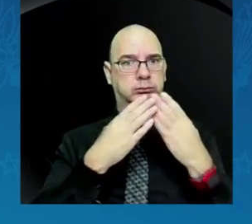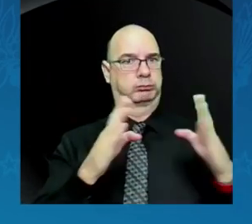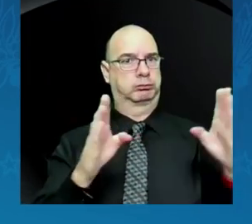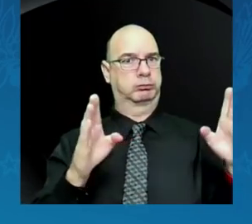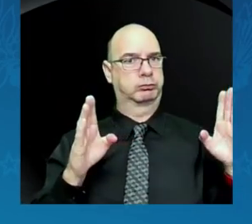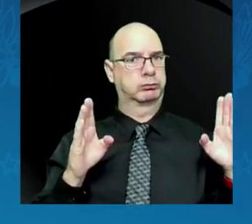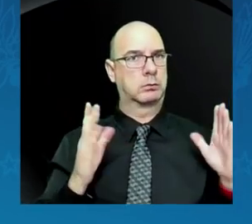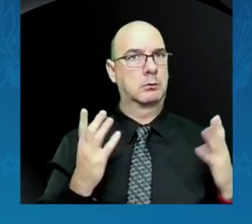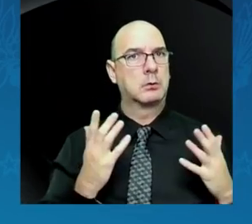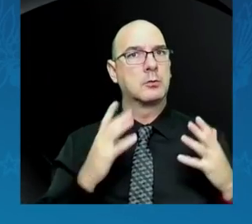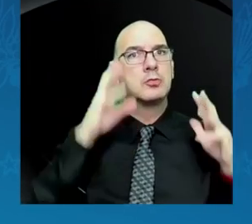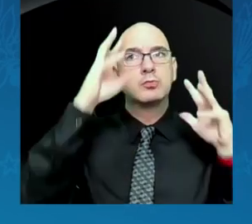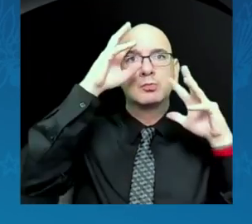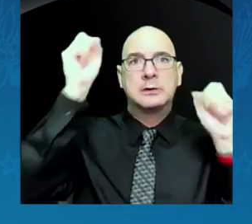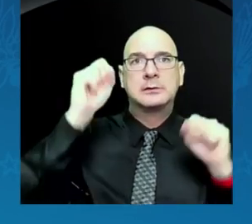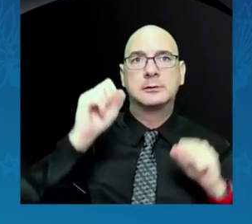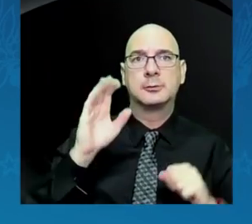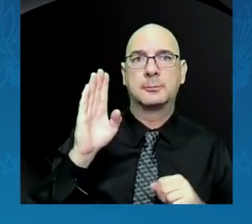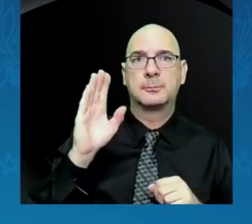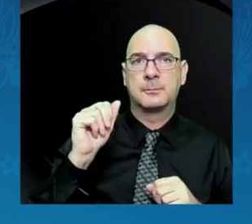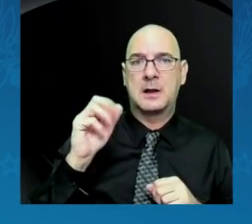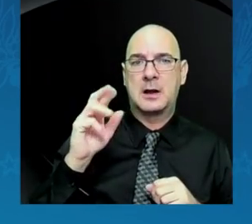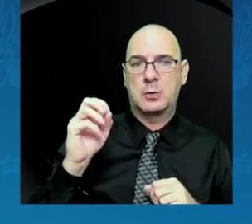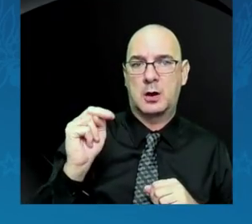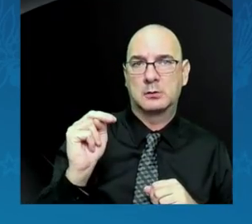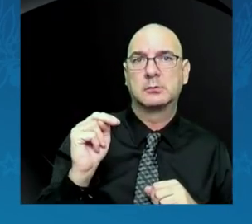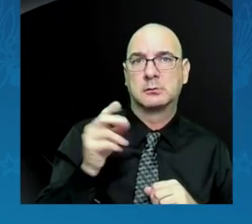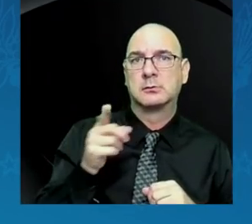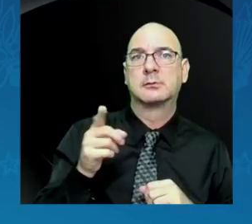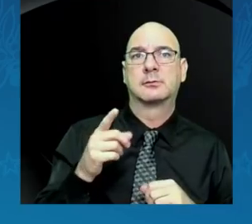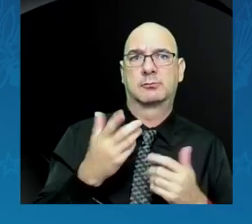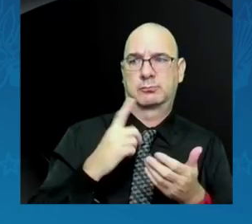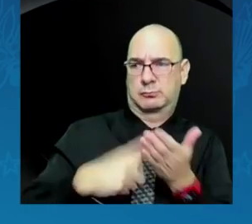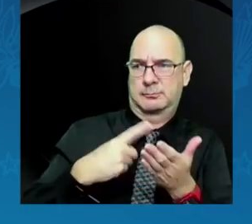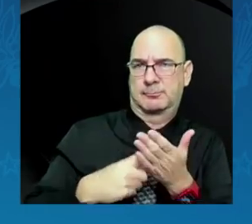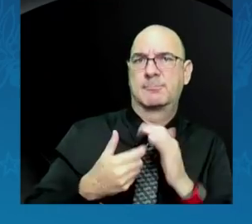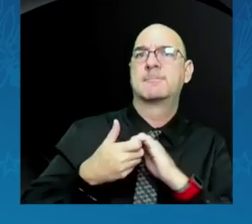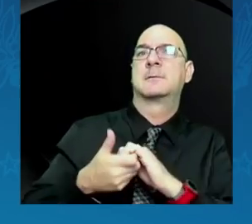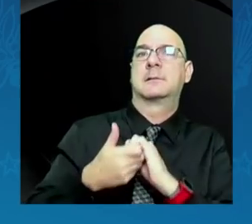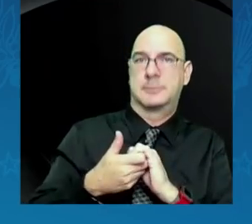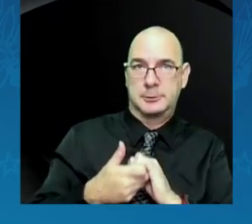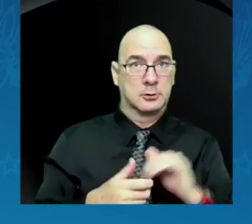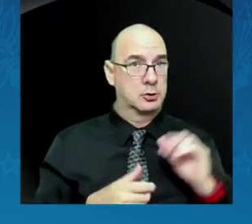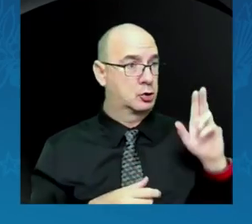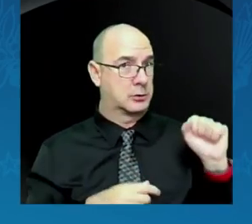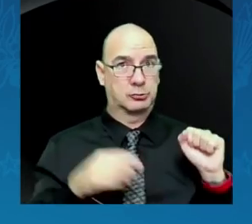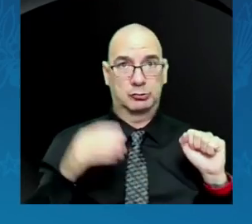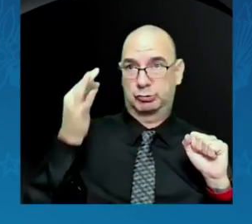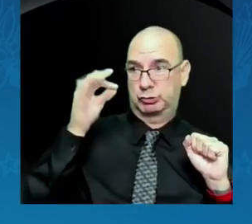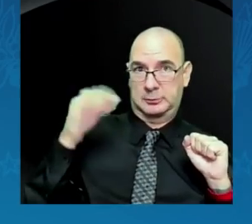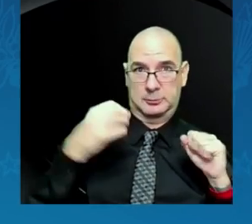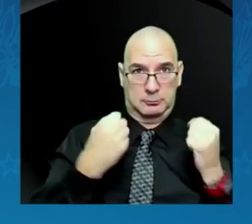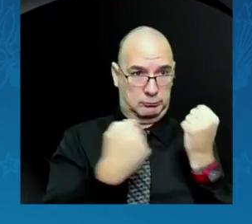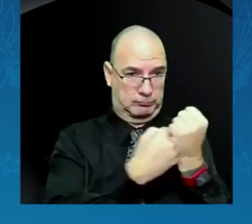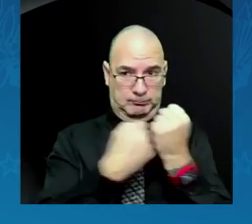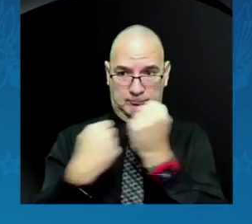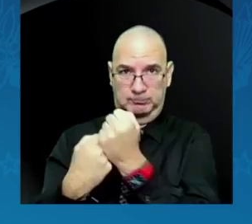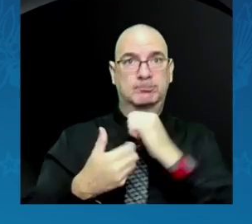partnership and the ongoing partnership that the United States and France have had as it relates to emerging technologies